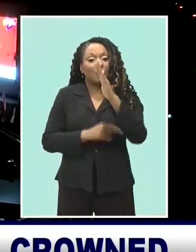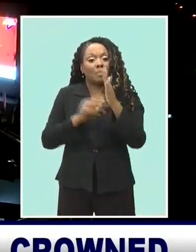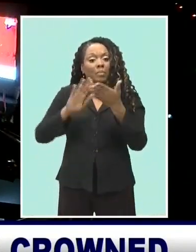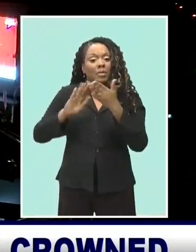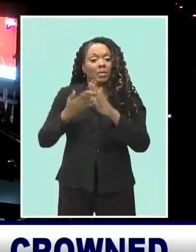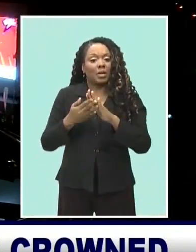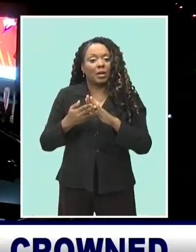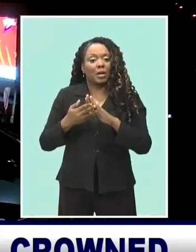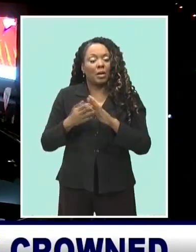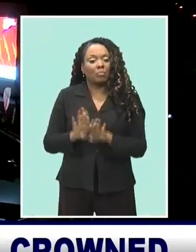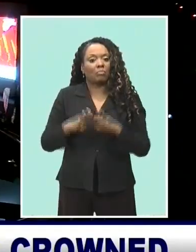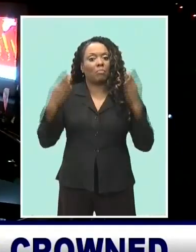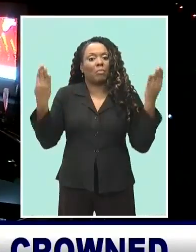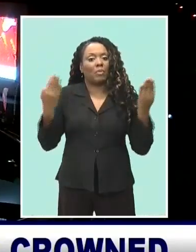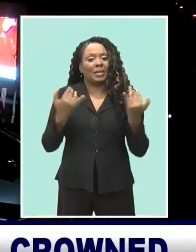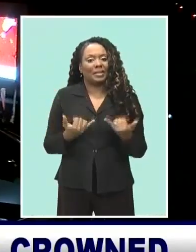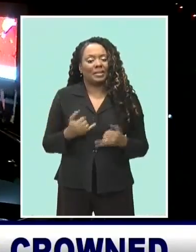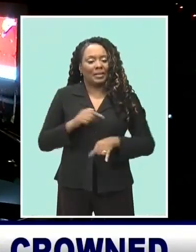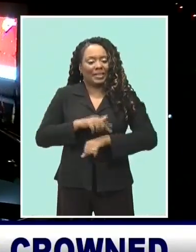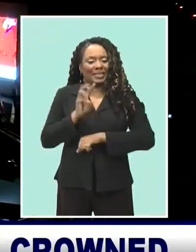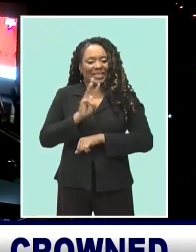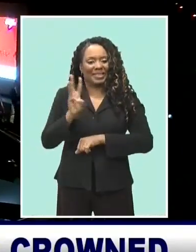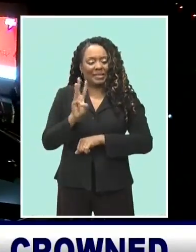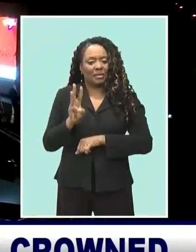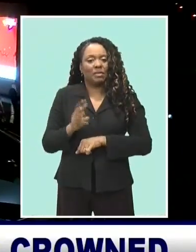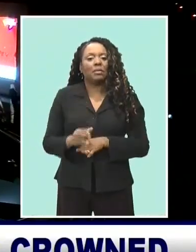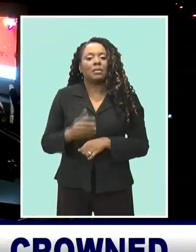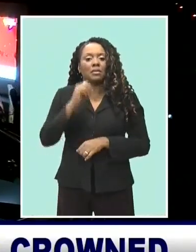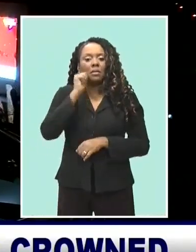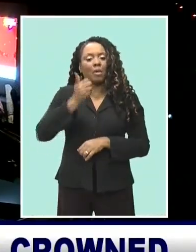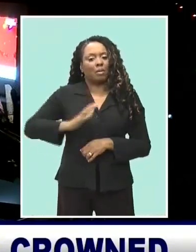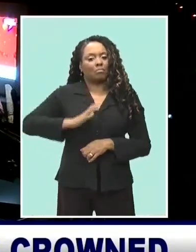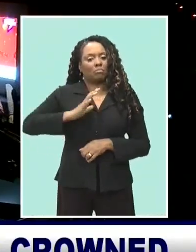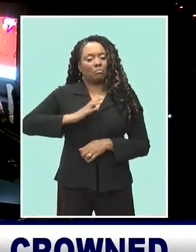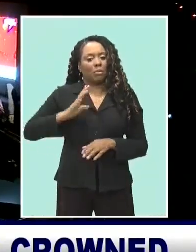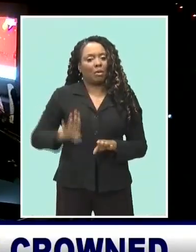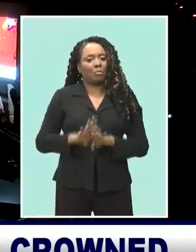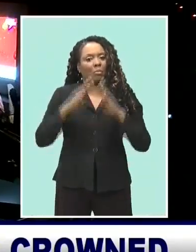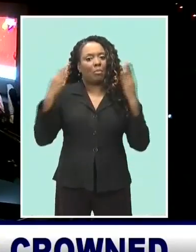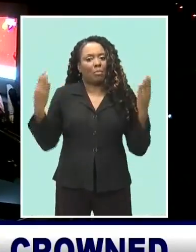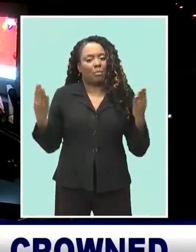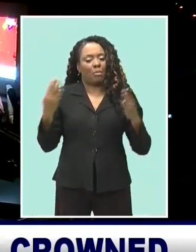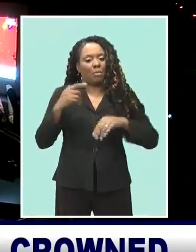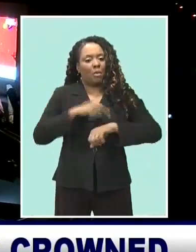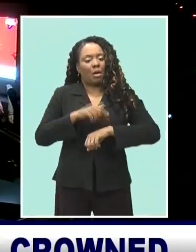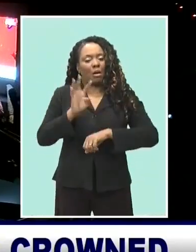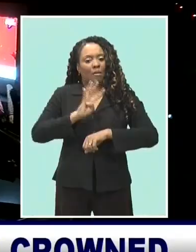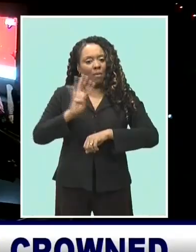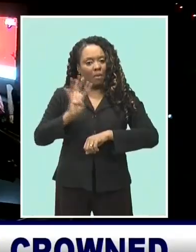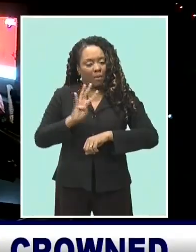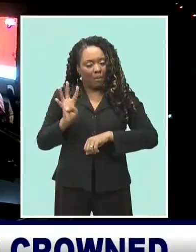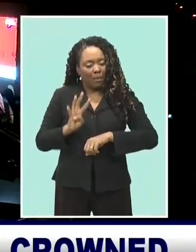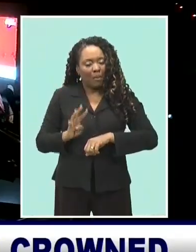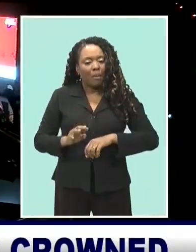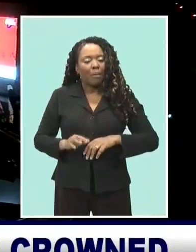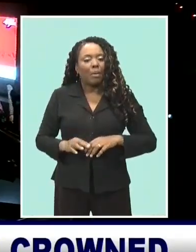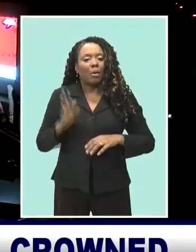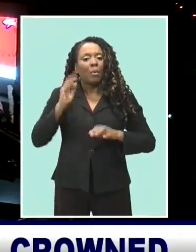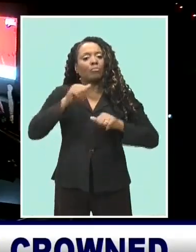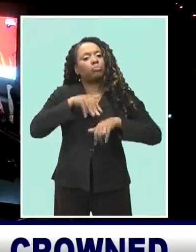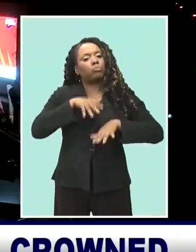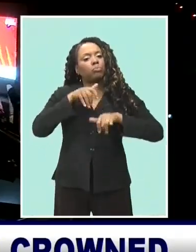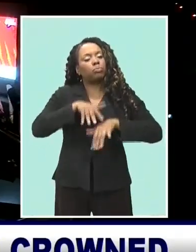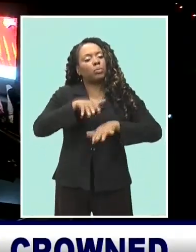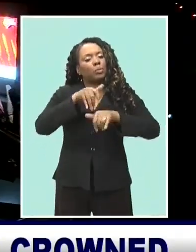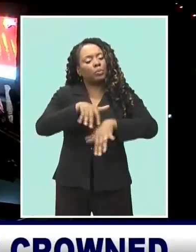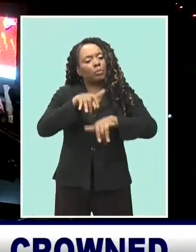today at 6. Tomorrow is the official opening with the ceremony, which starts at 4 o'clock, and there's going to be a parade on